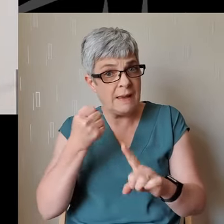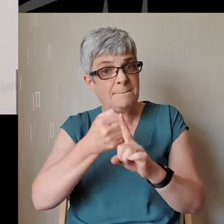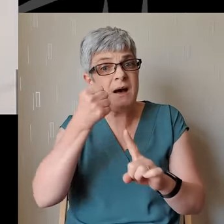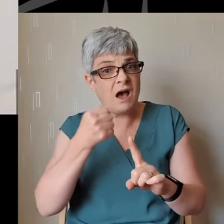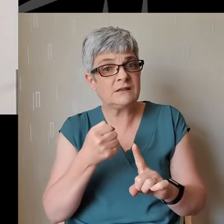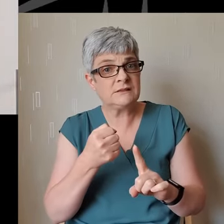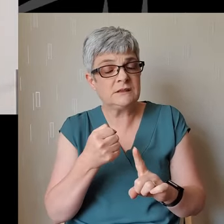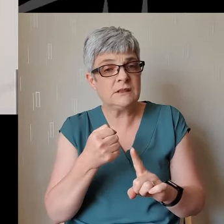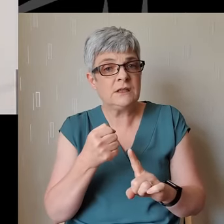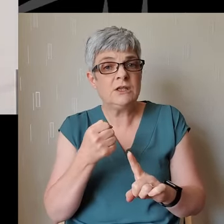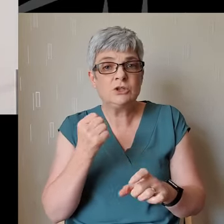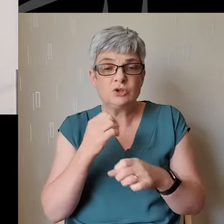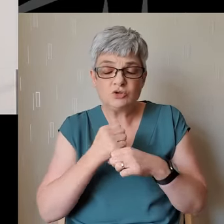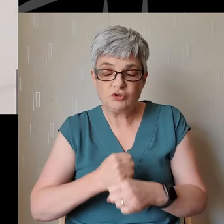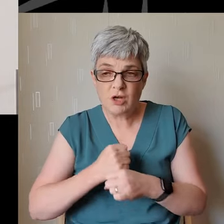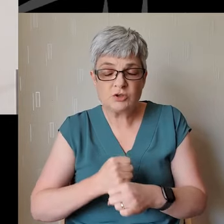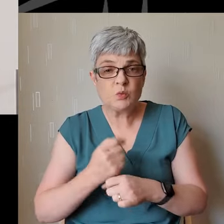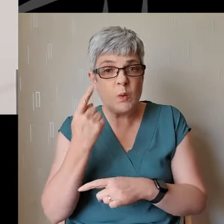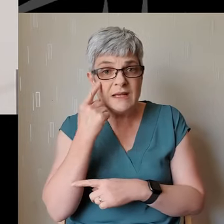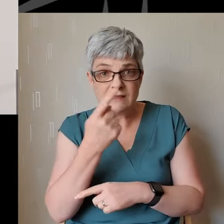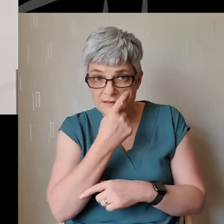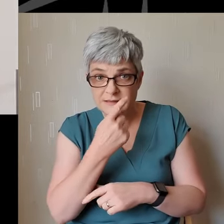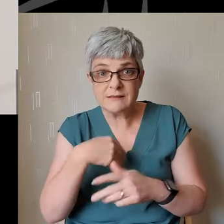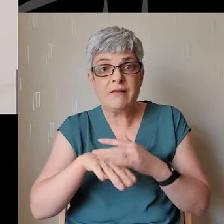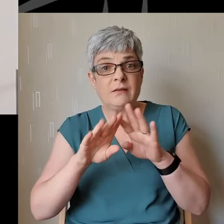church's witness, and the world around us.